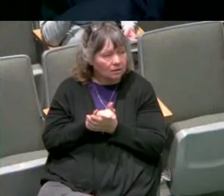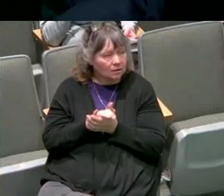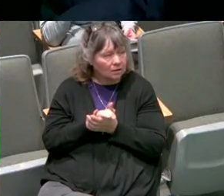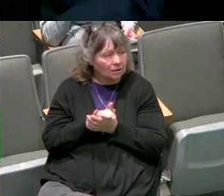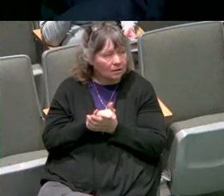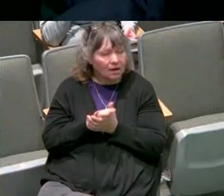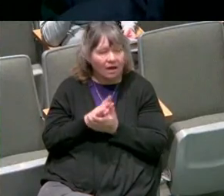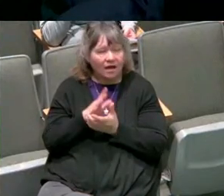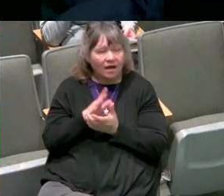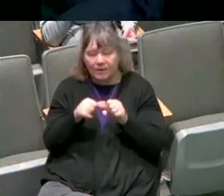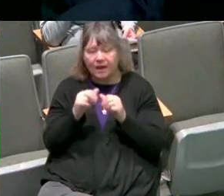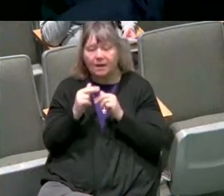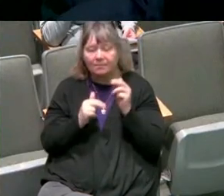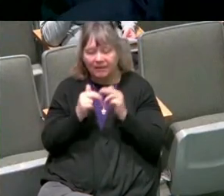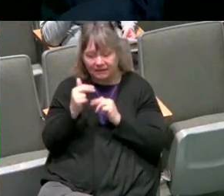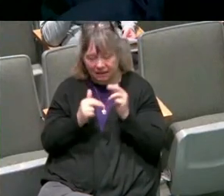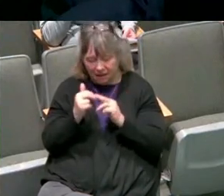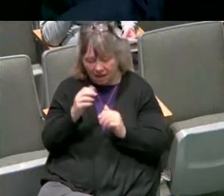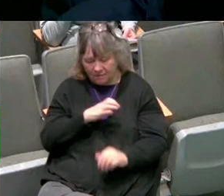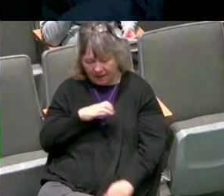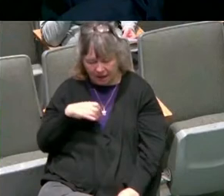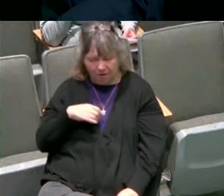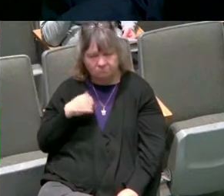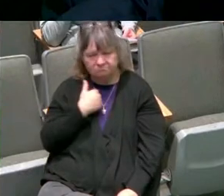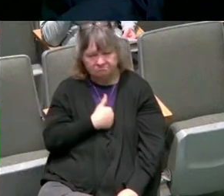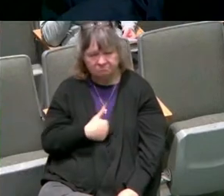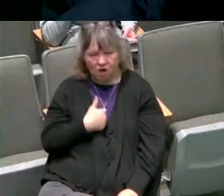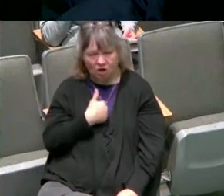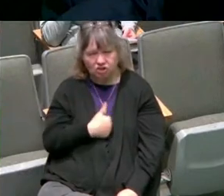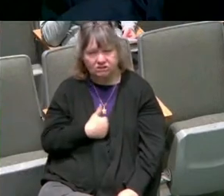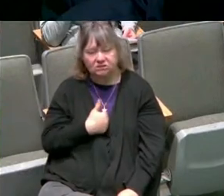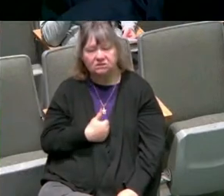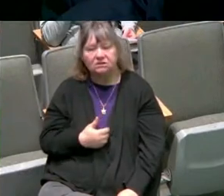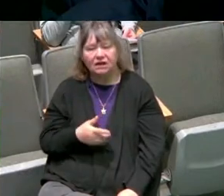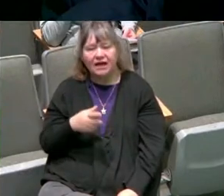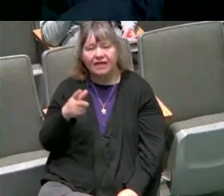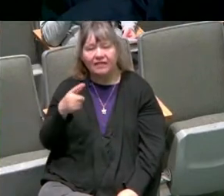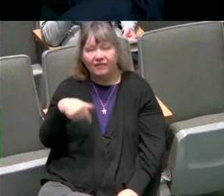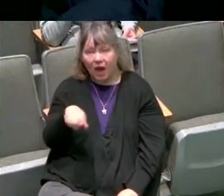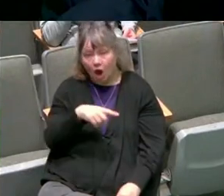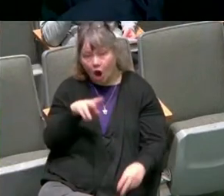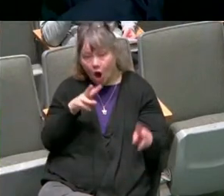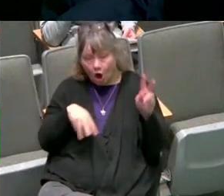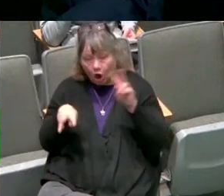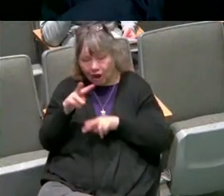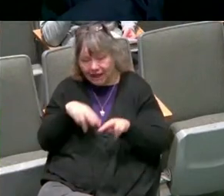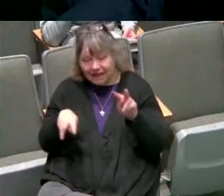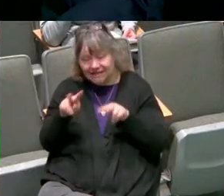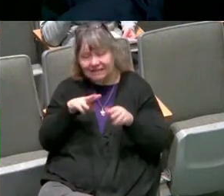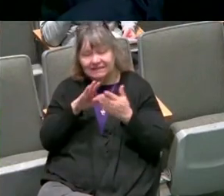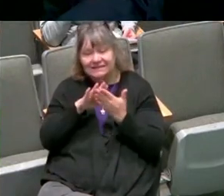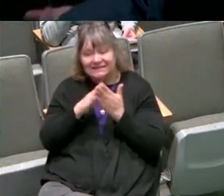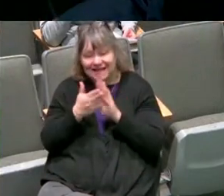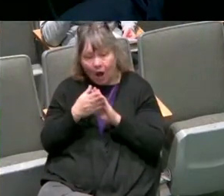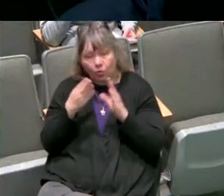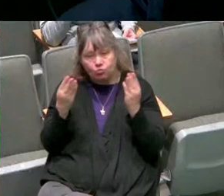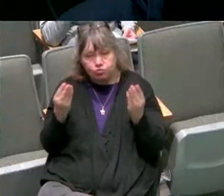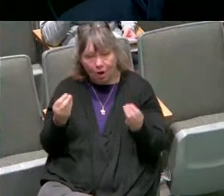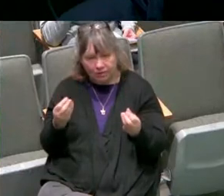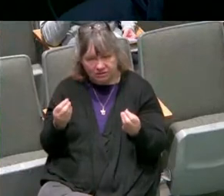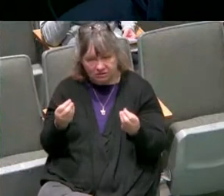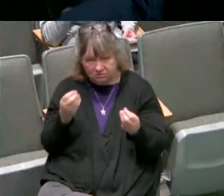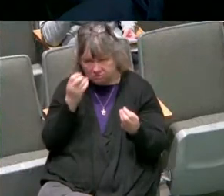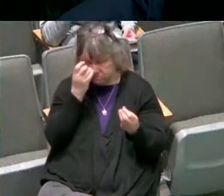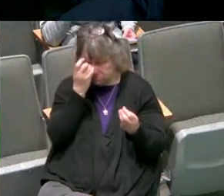permanent building committee I apologize so um they are looking at town properties